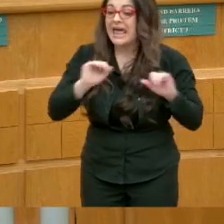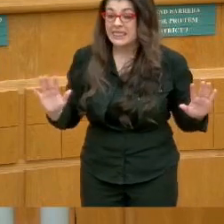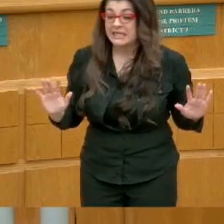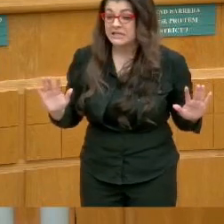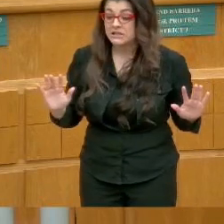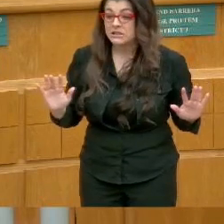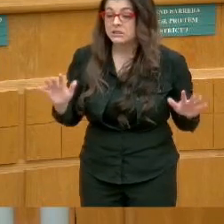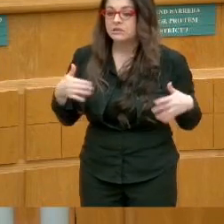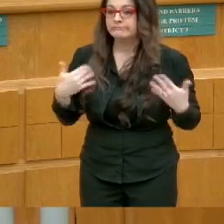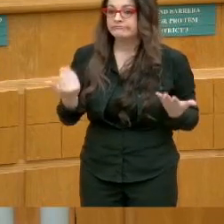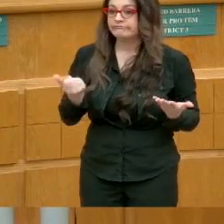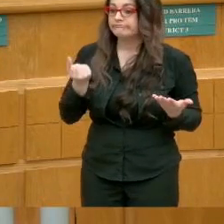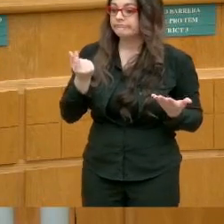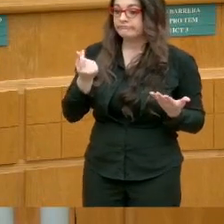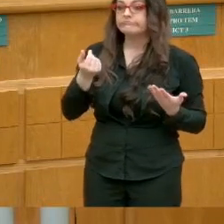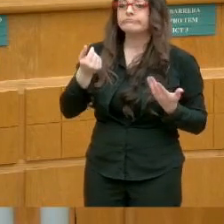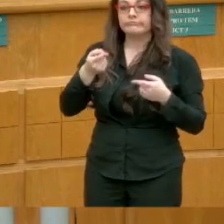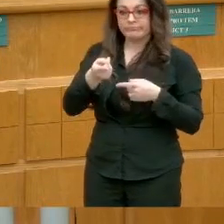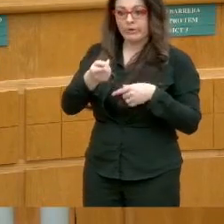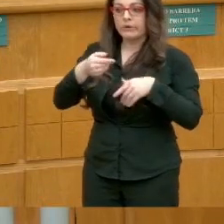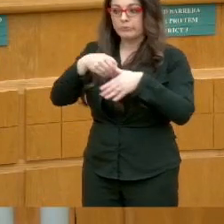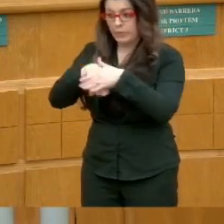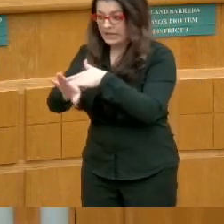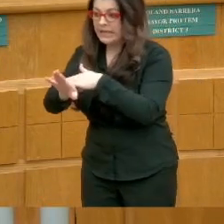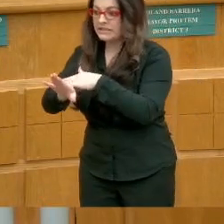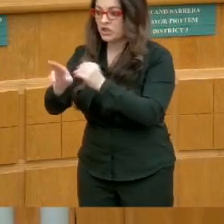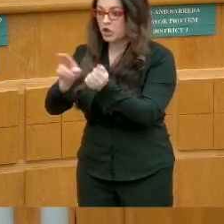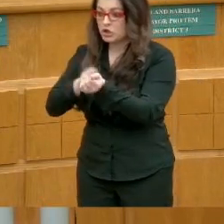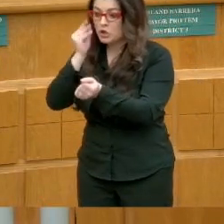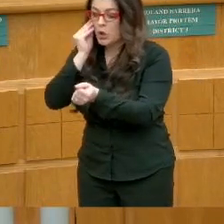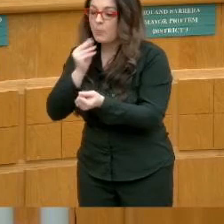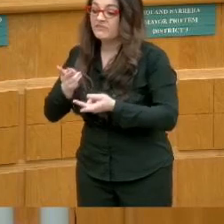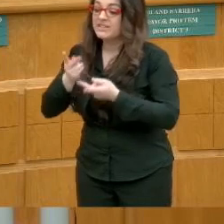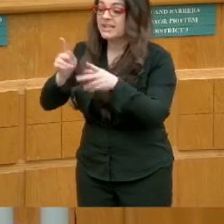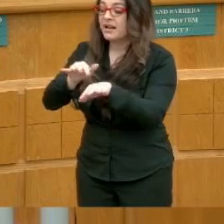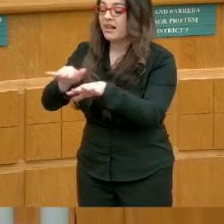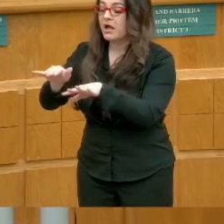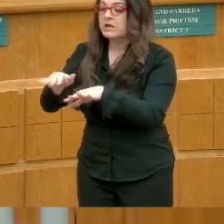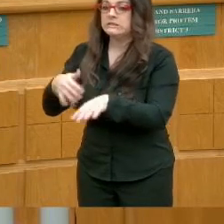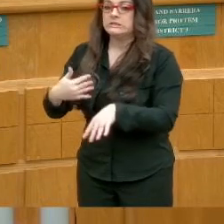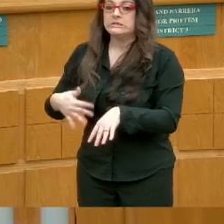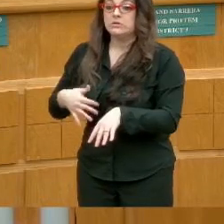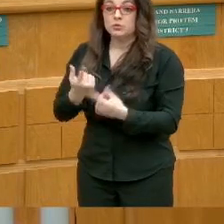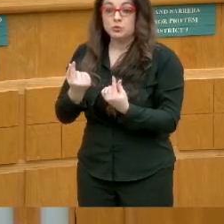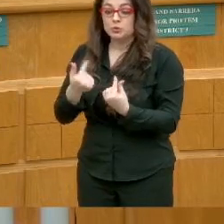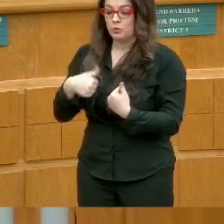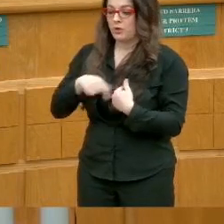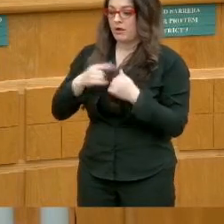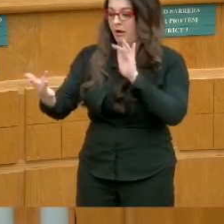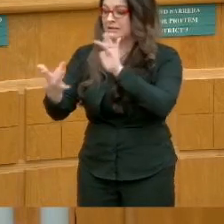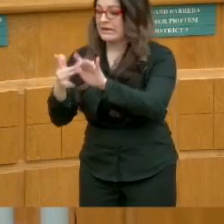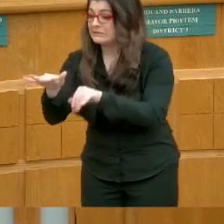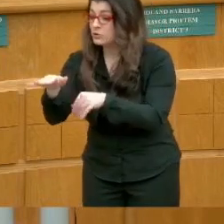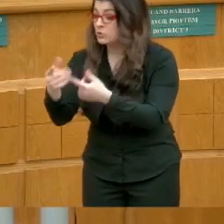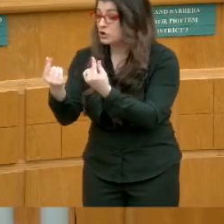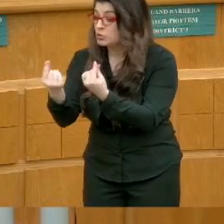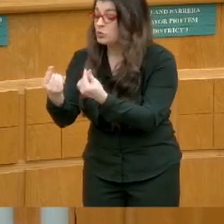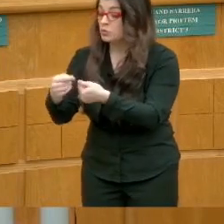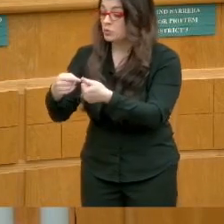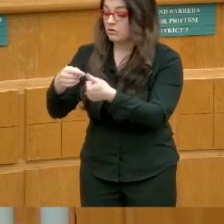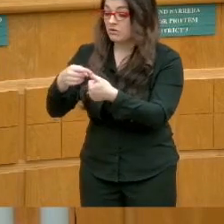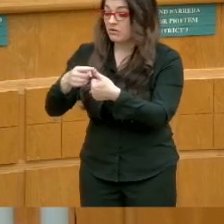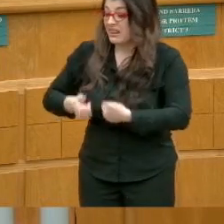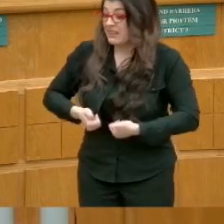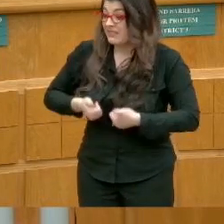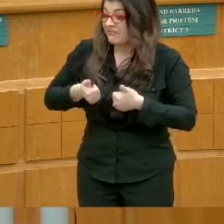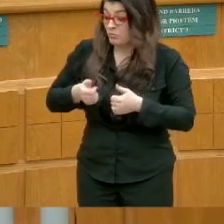nursing facilities. So we reached out to the facilities, and we talked to them about the things that they needed to do, like isolate any resident